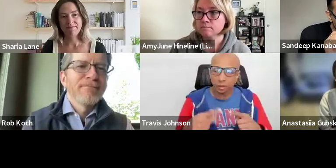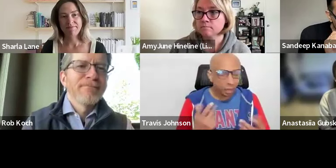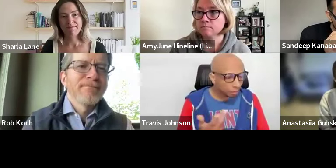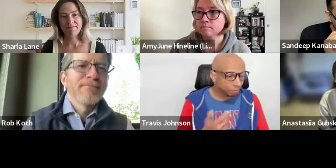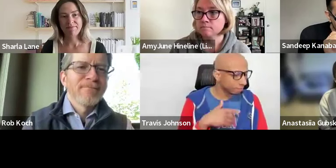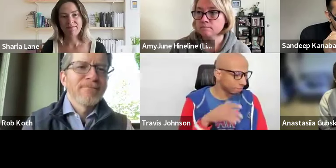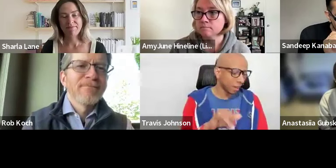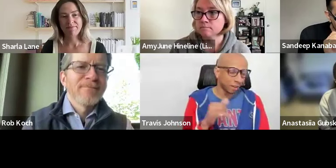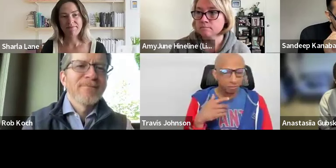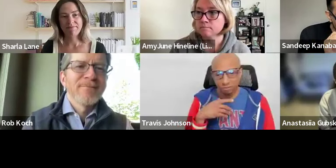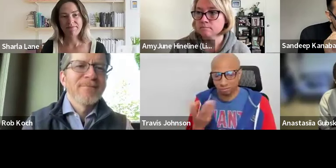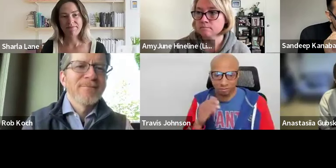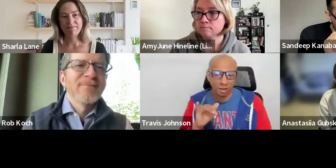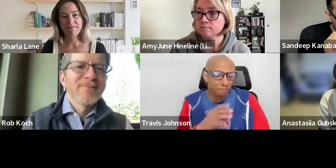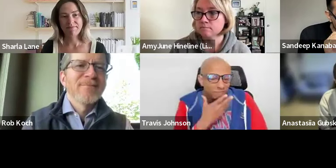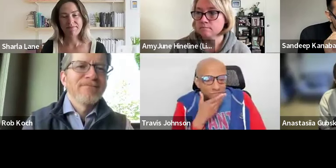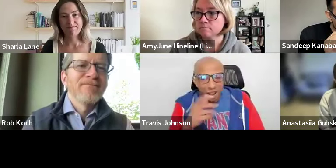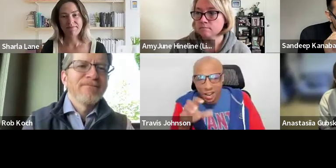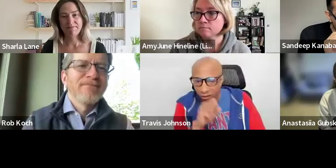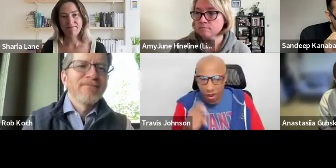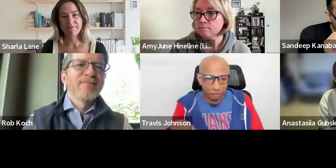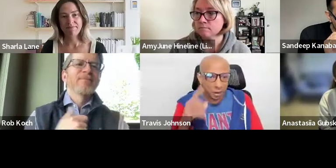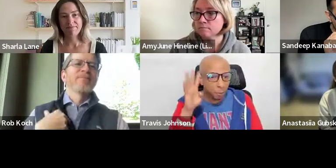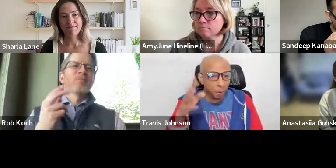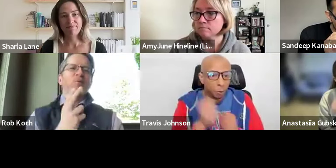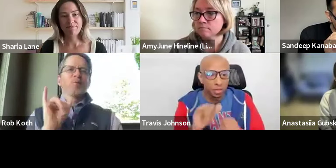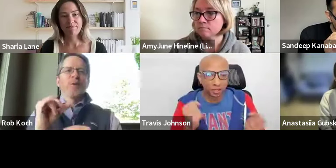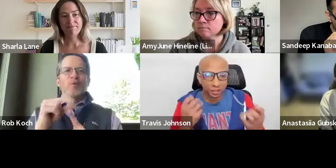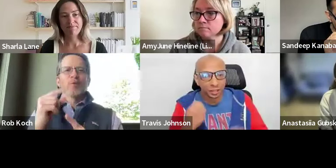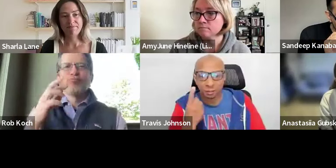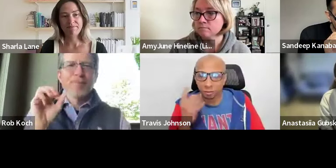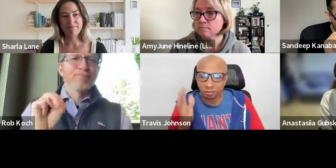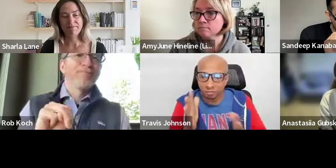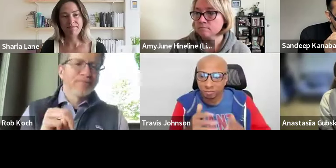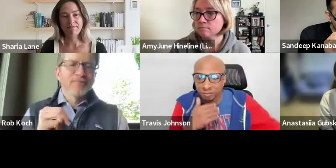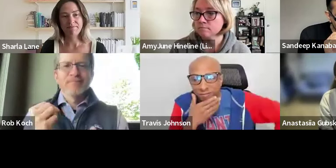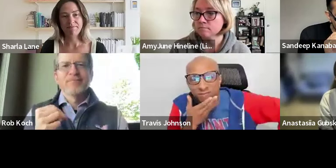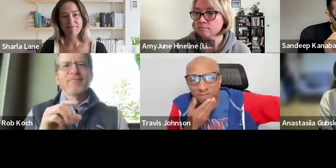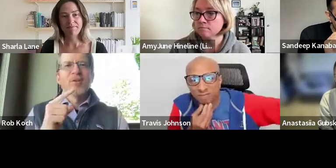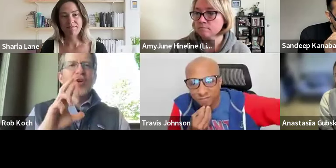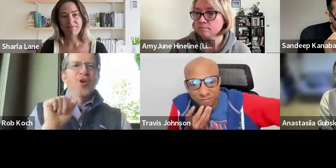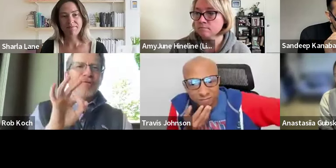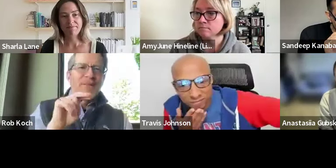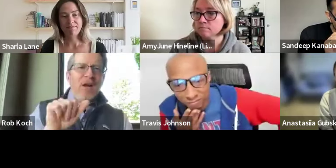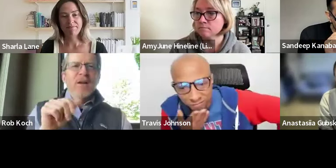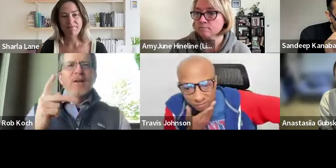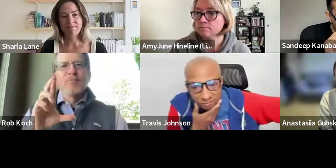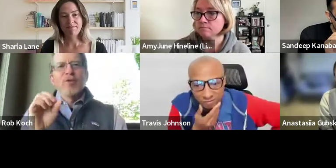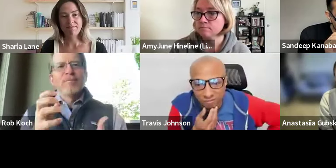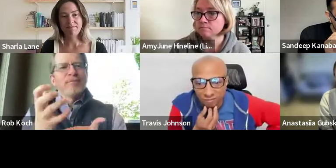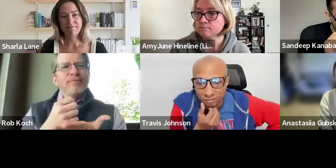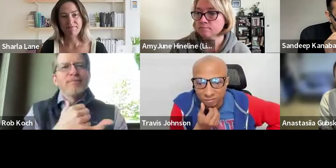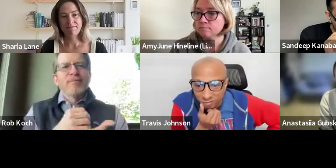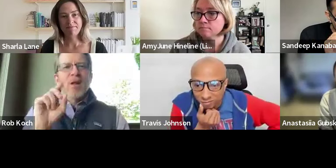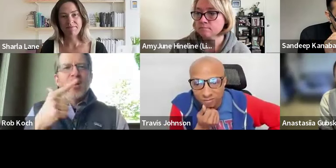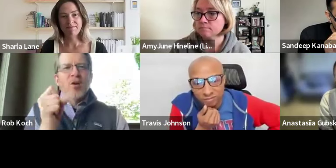I missed what Rob said. So I'm trying to remember what the sign is. I guess we'll have to come up with a new sign for that. And Rob's saying,